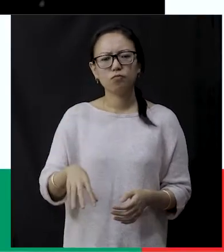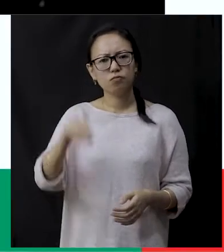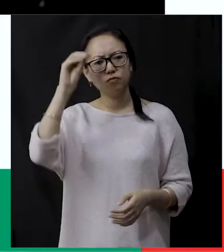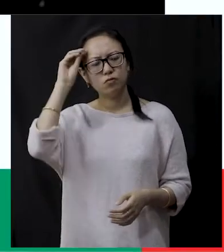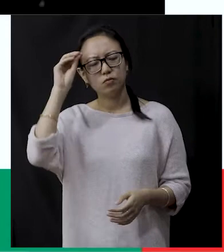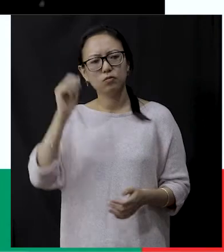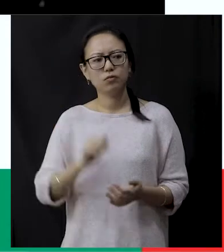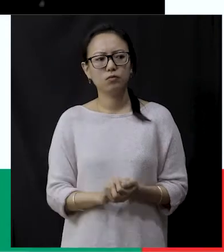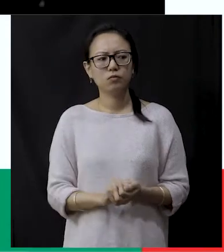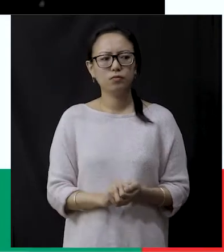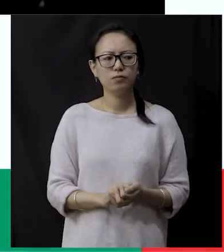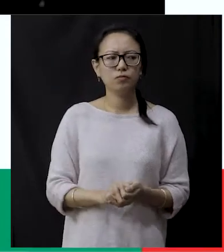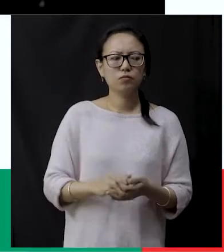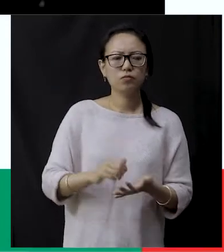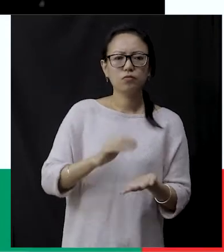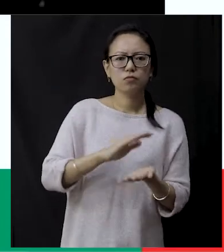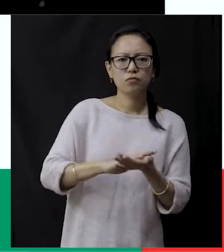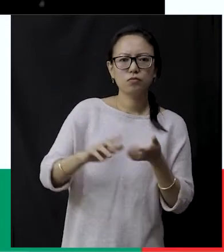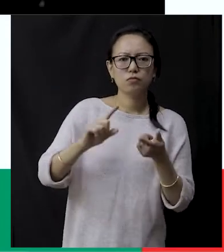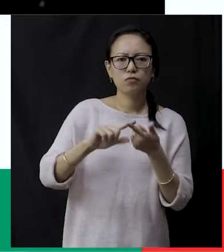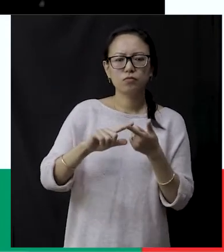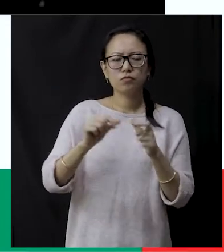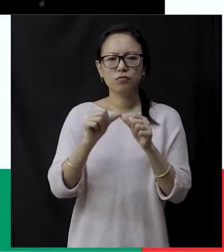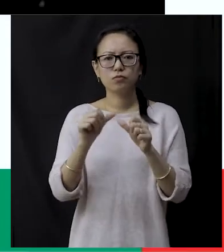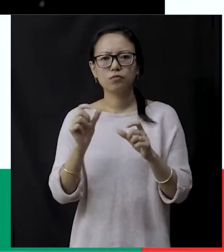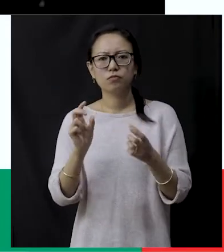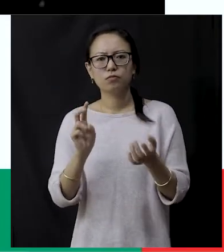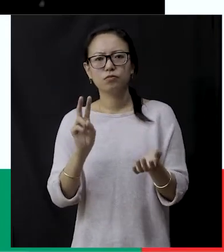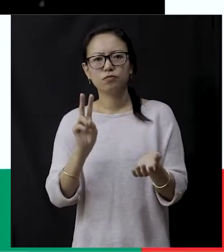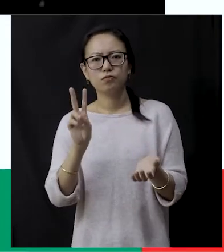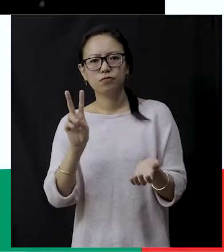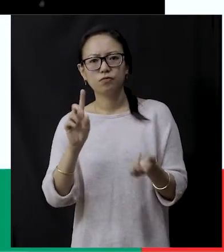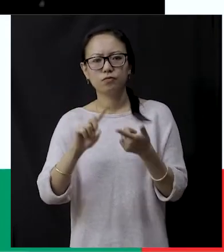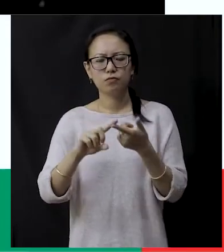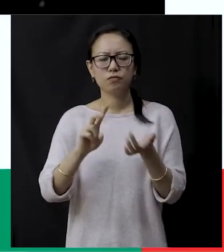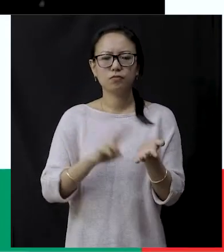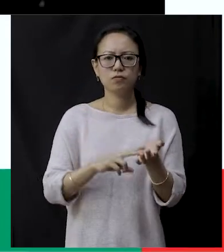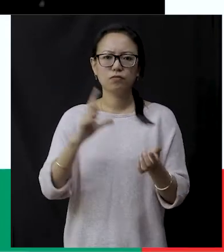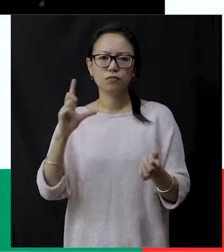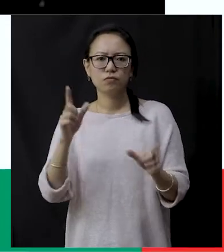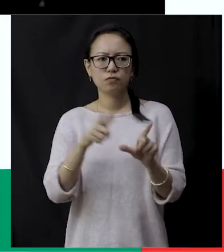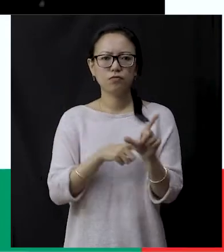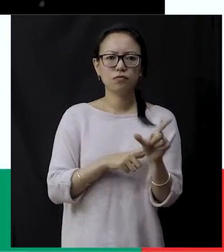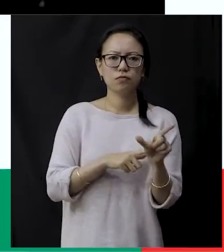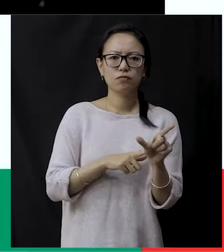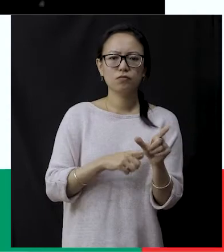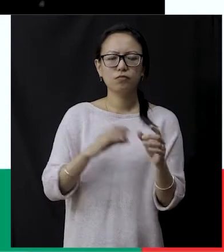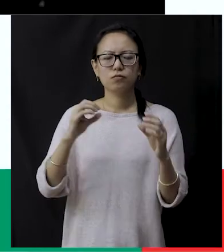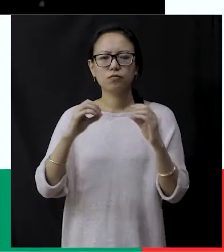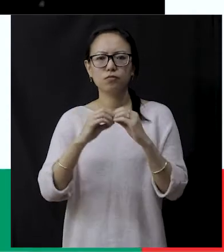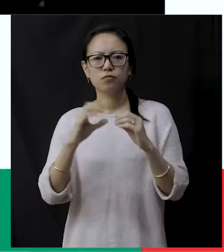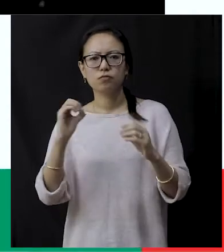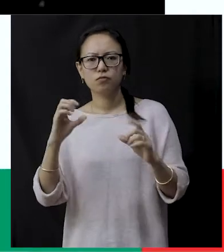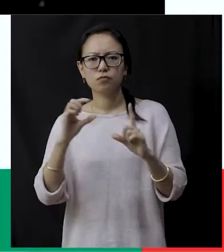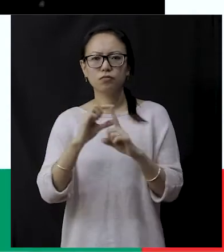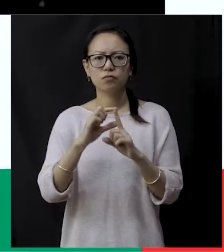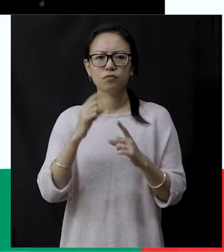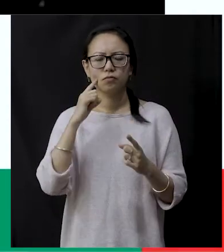heavenly bodies, okay? Heavenly bodies. And also you will be able to